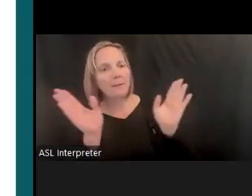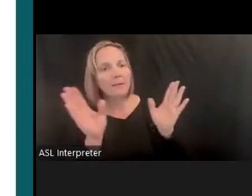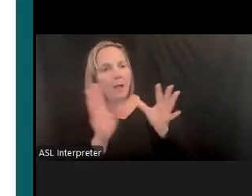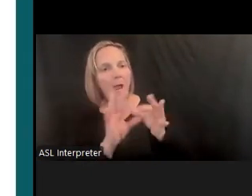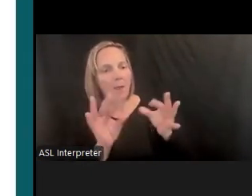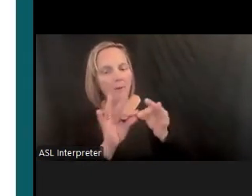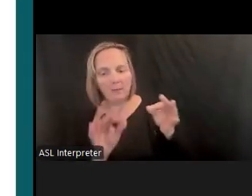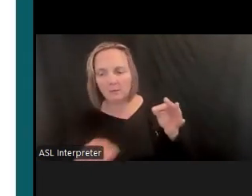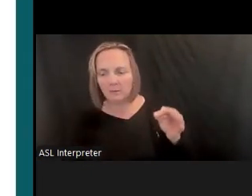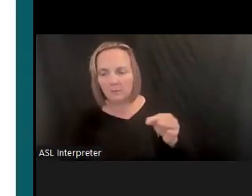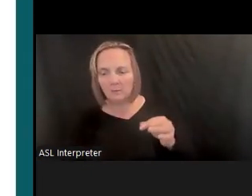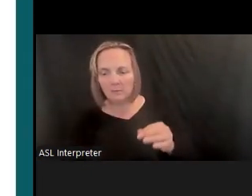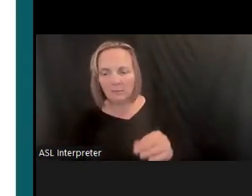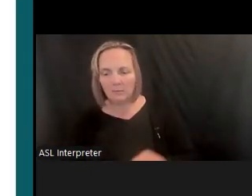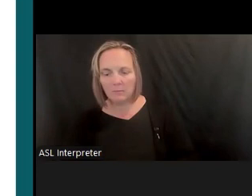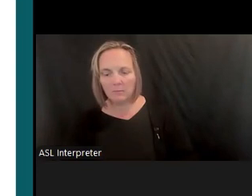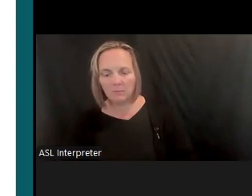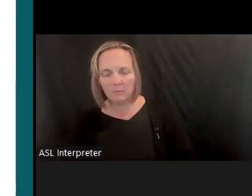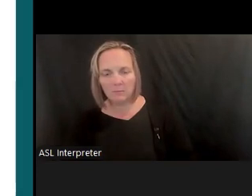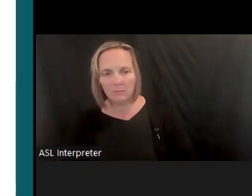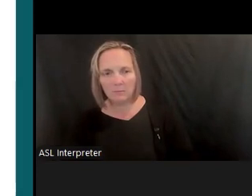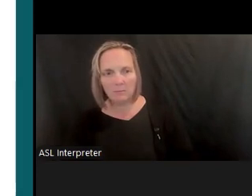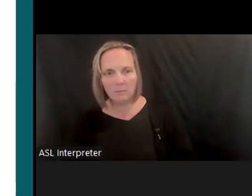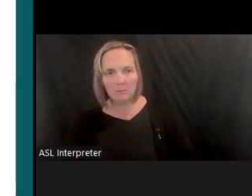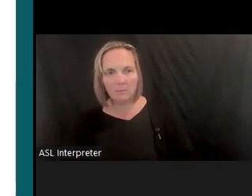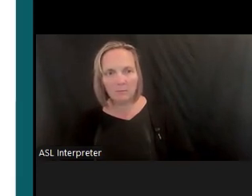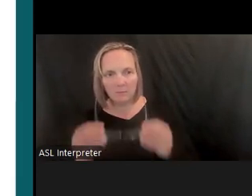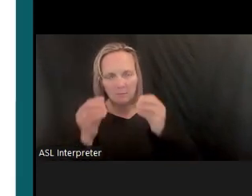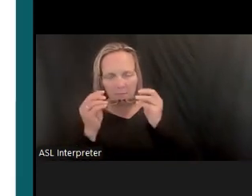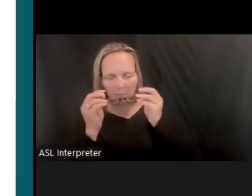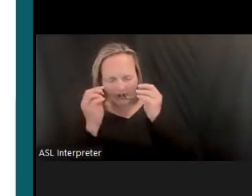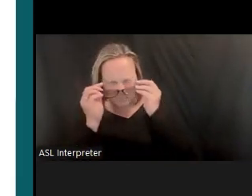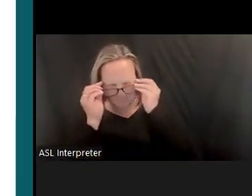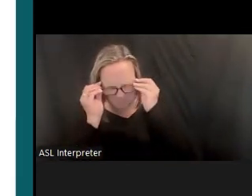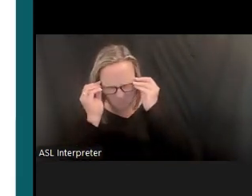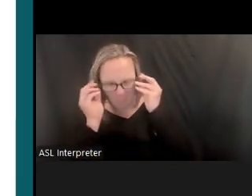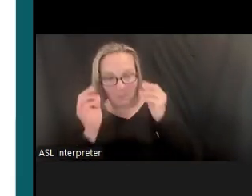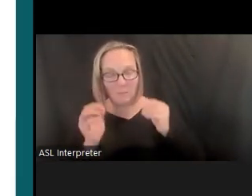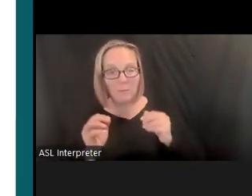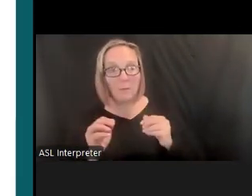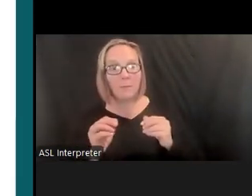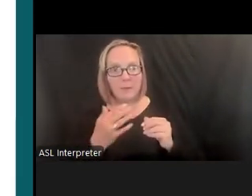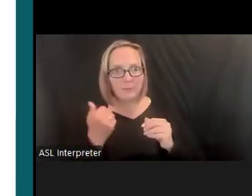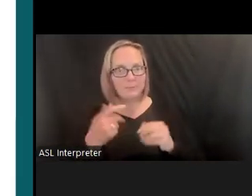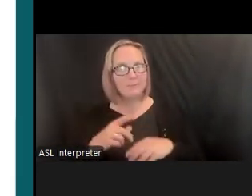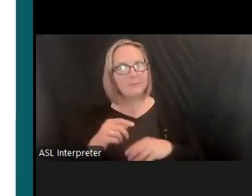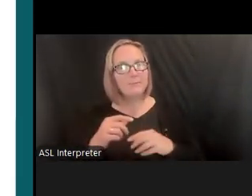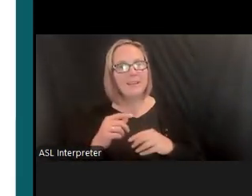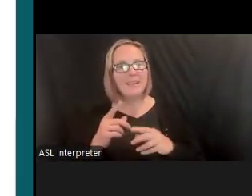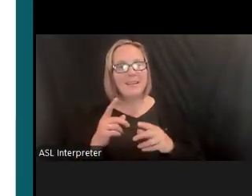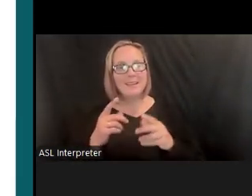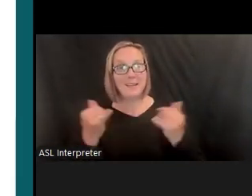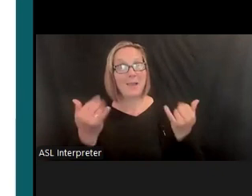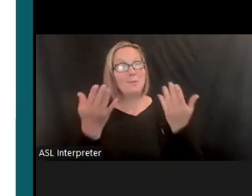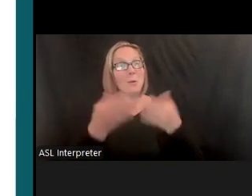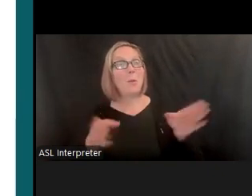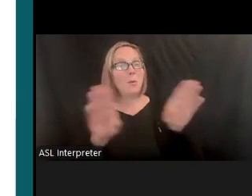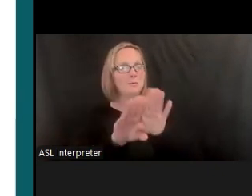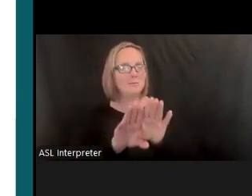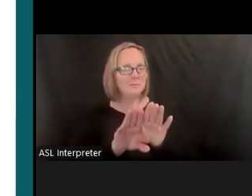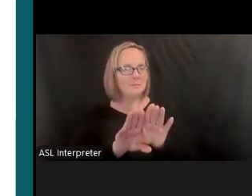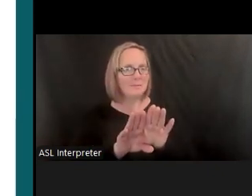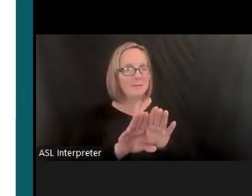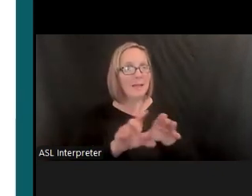of tonight's session has now concluded. As a final note, if anyone